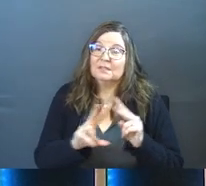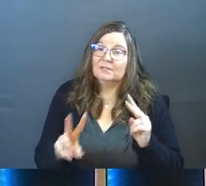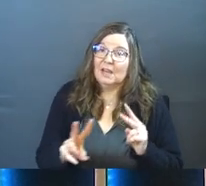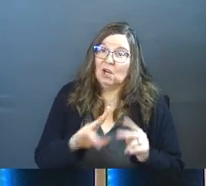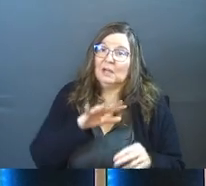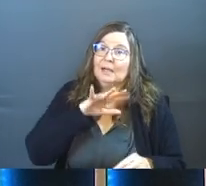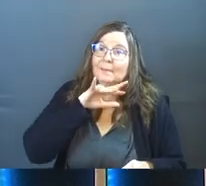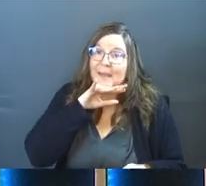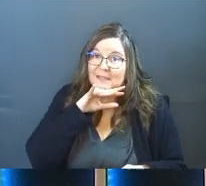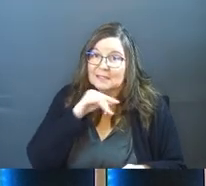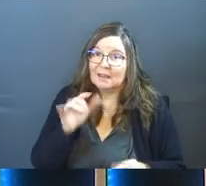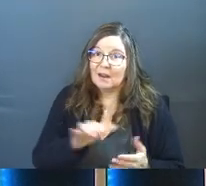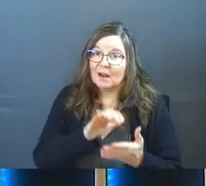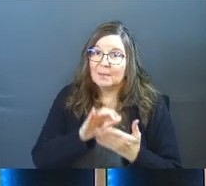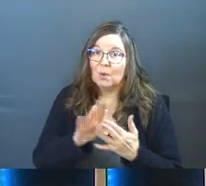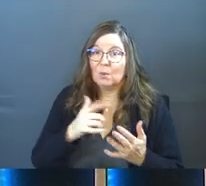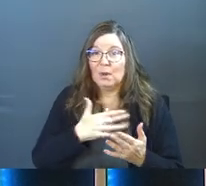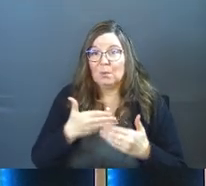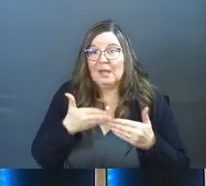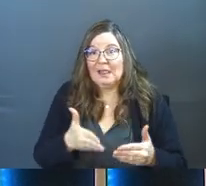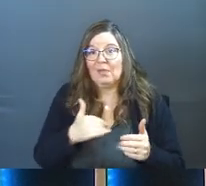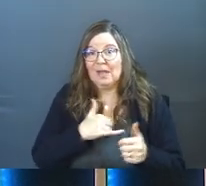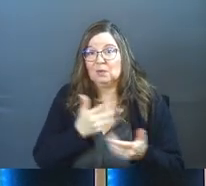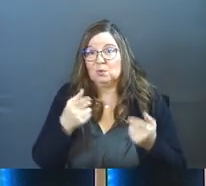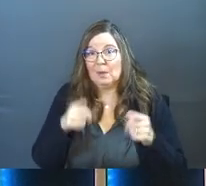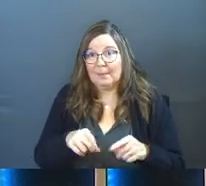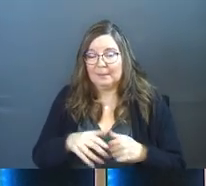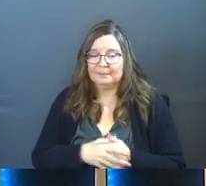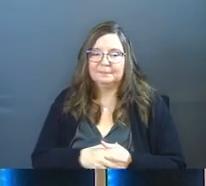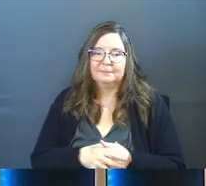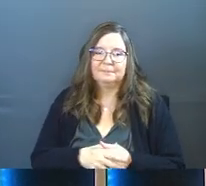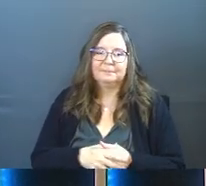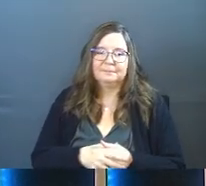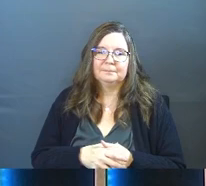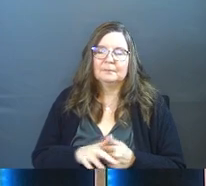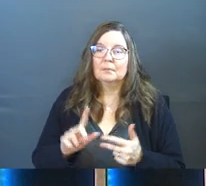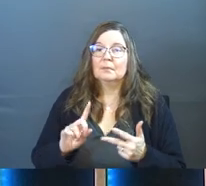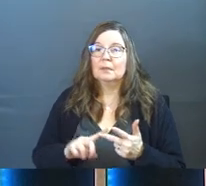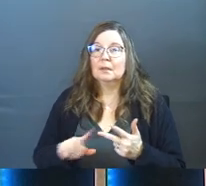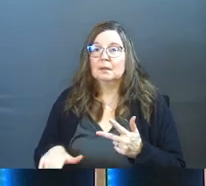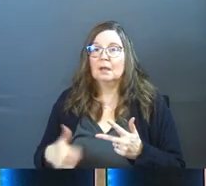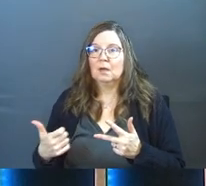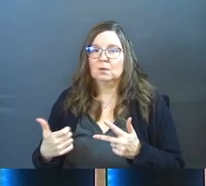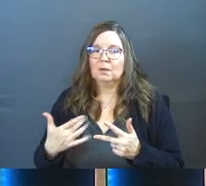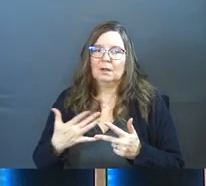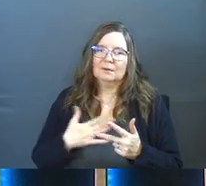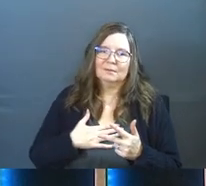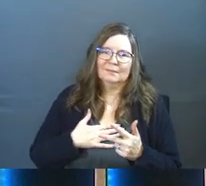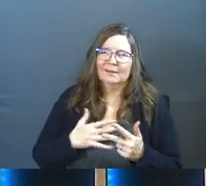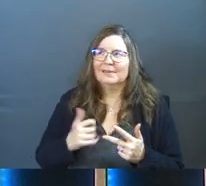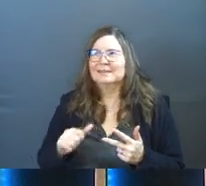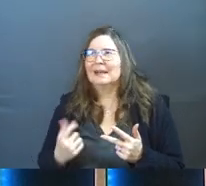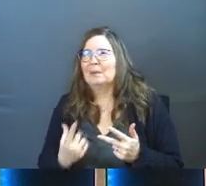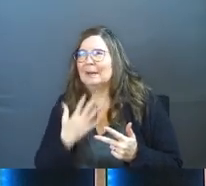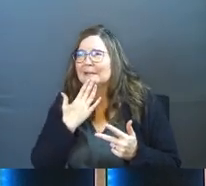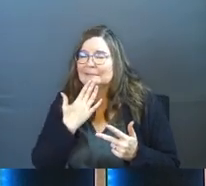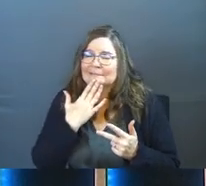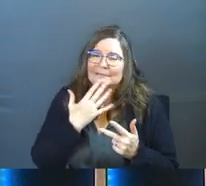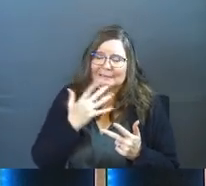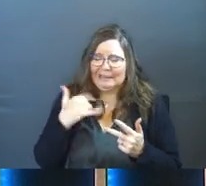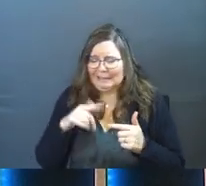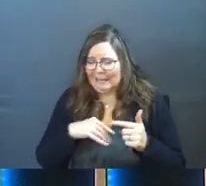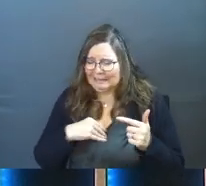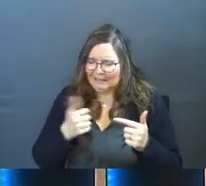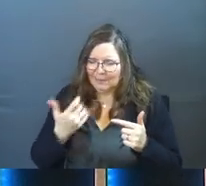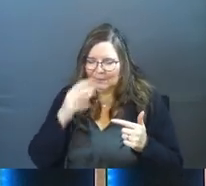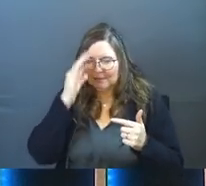very messy in our marriages when we allow that to happen. So what's the other one? You're like, oh, there's another one. I can't take